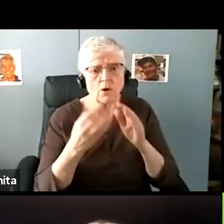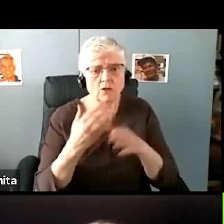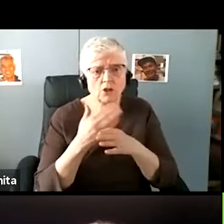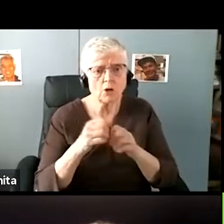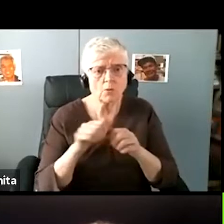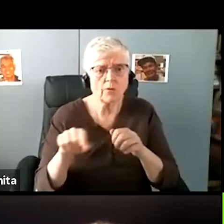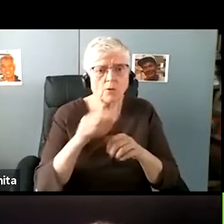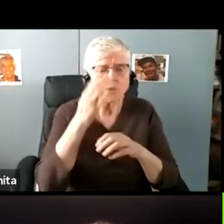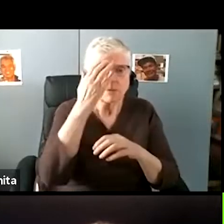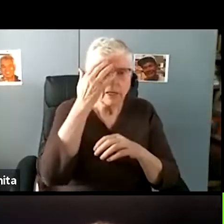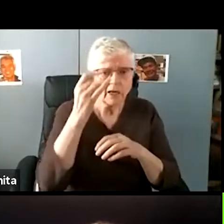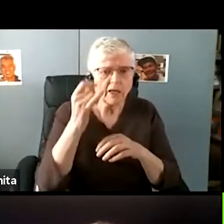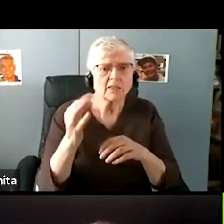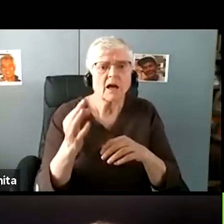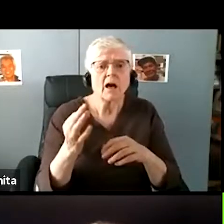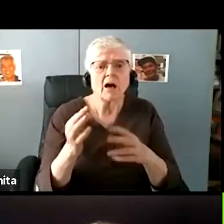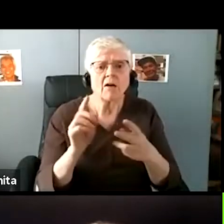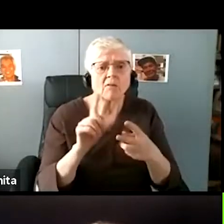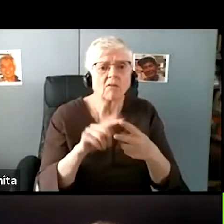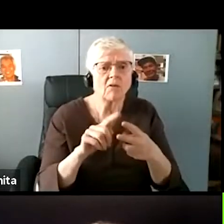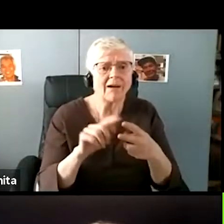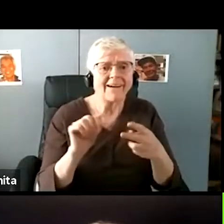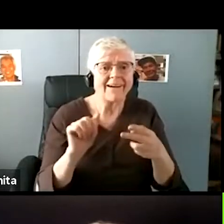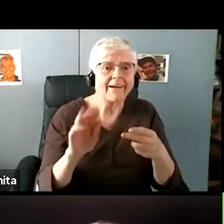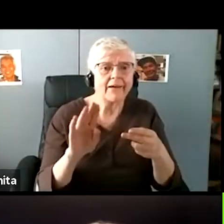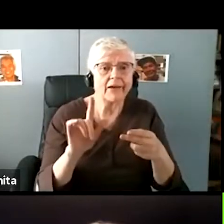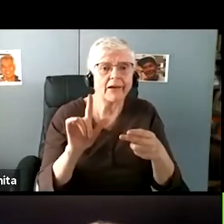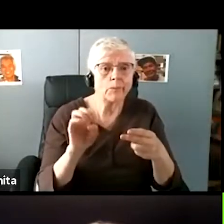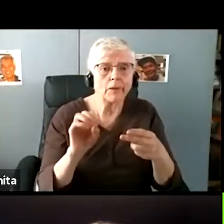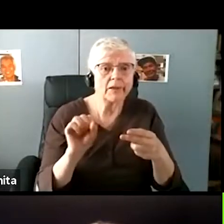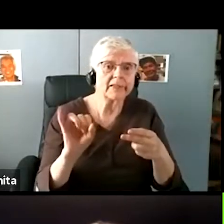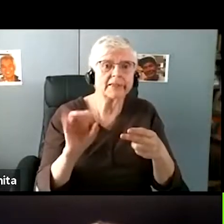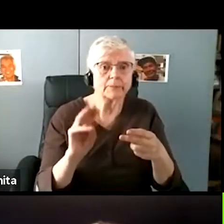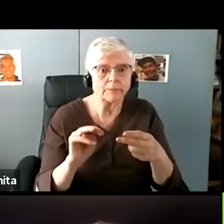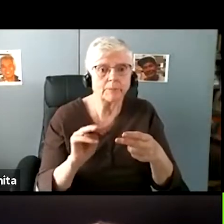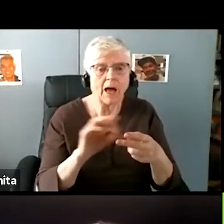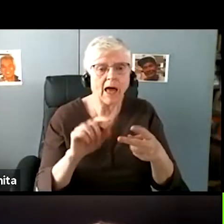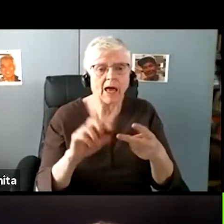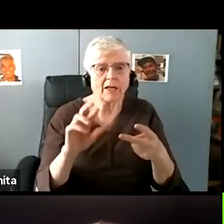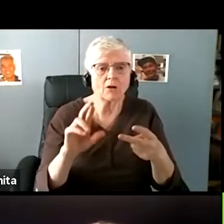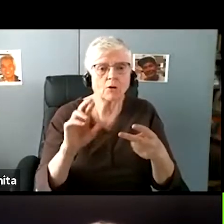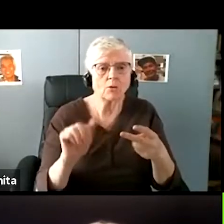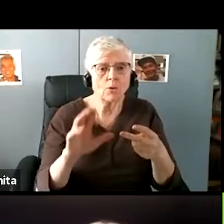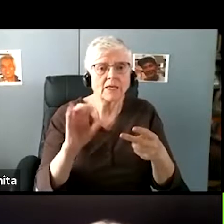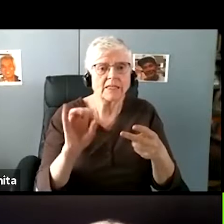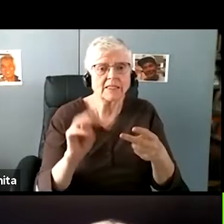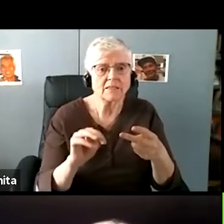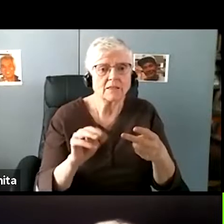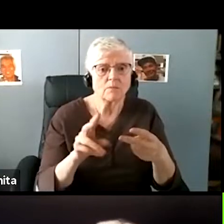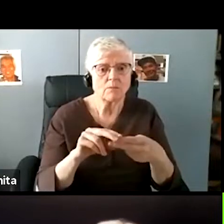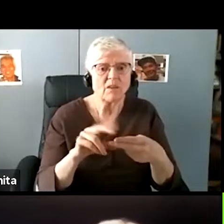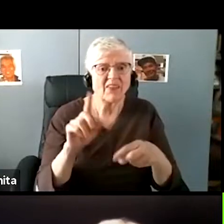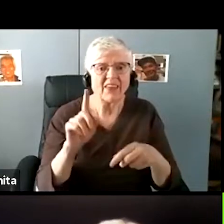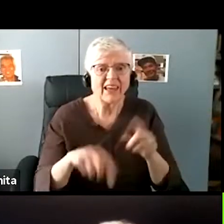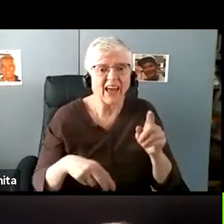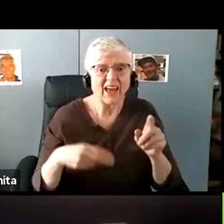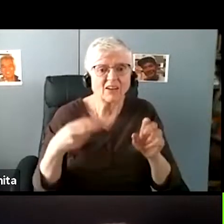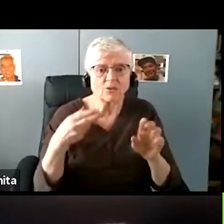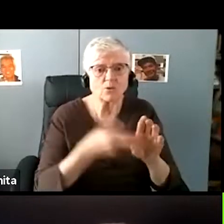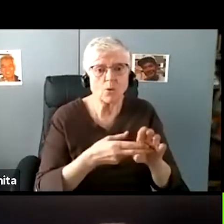due to the combination of both ableism and racism, they're no longer able to join us